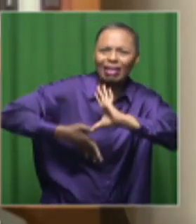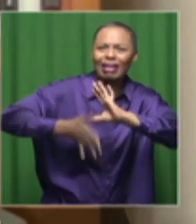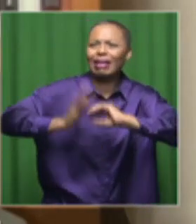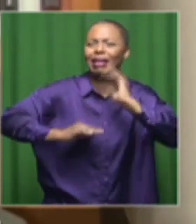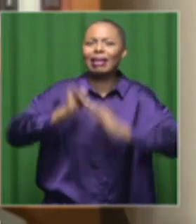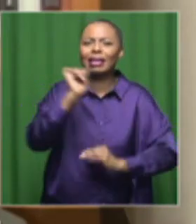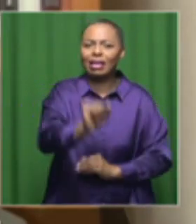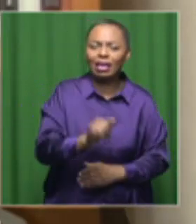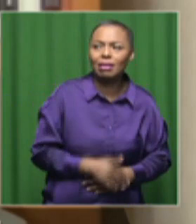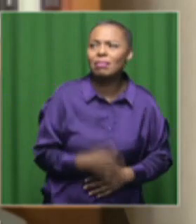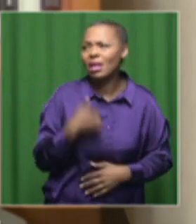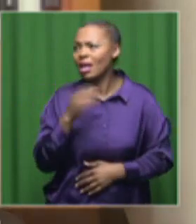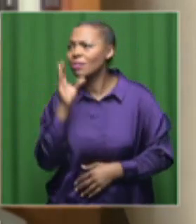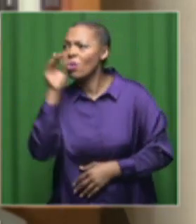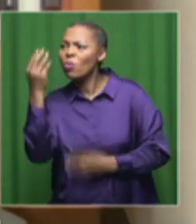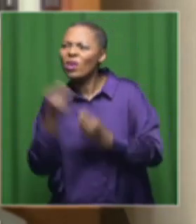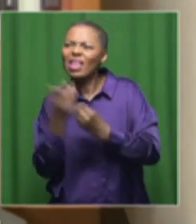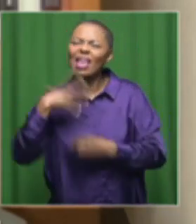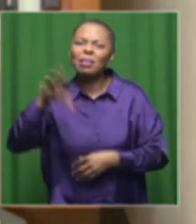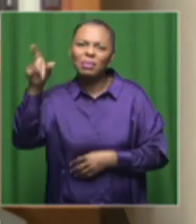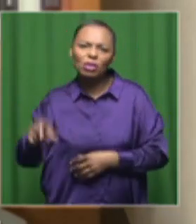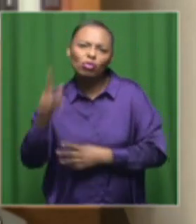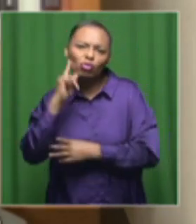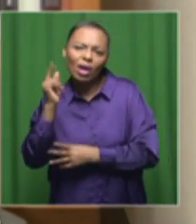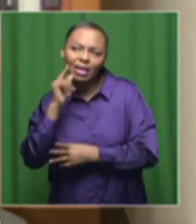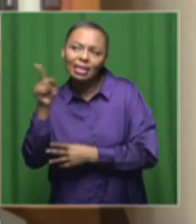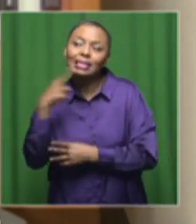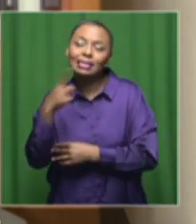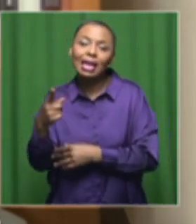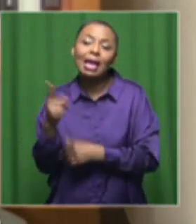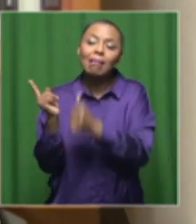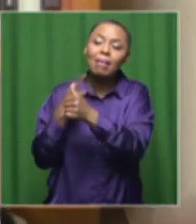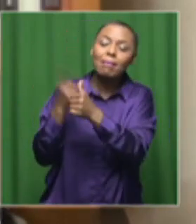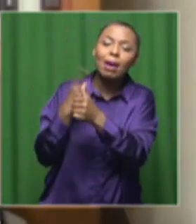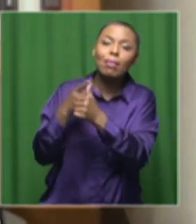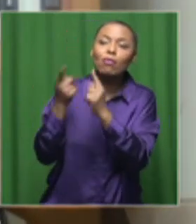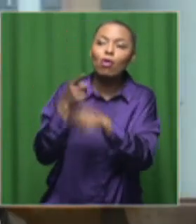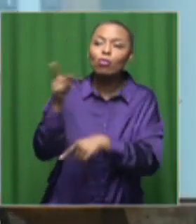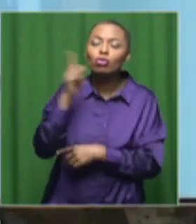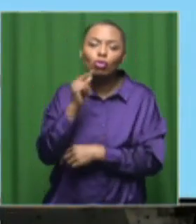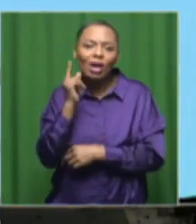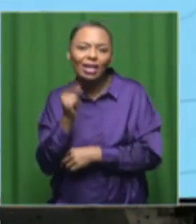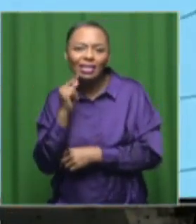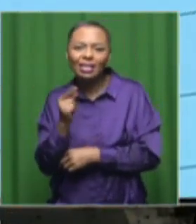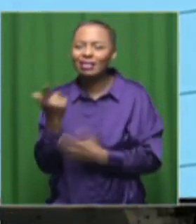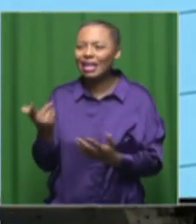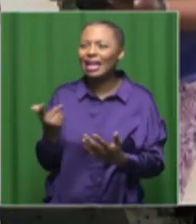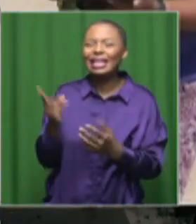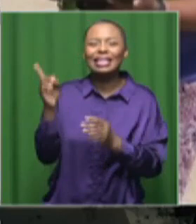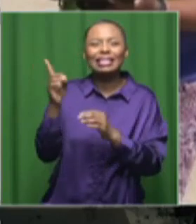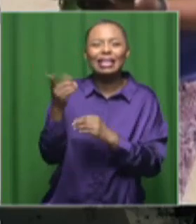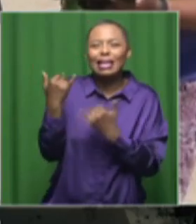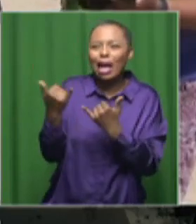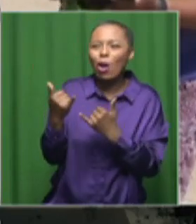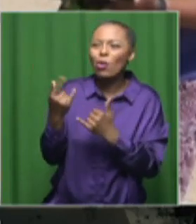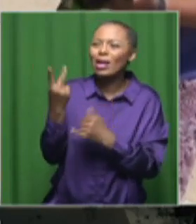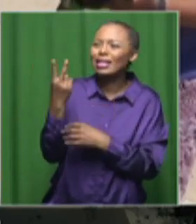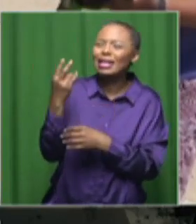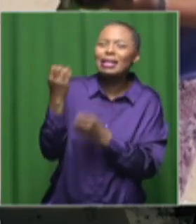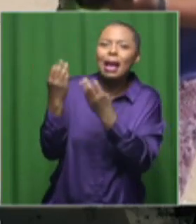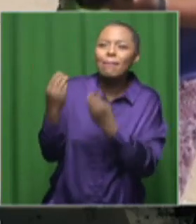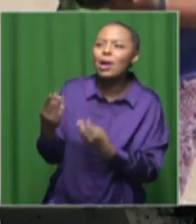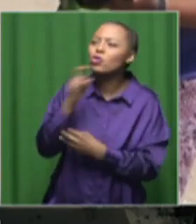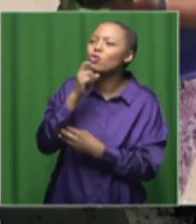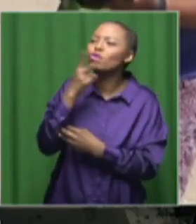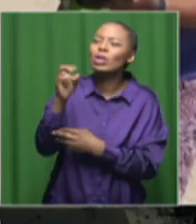census, and they said the numbers they were using for Tshwane were so dated for 2011, they didn't affect the